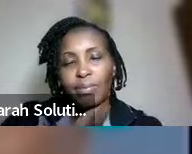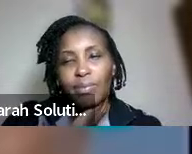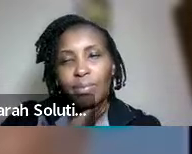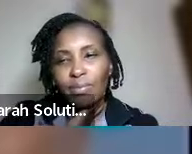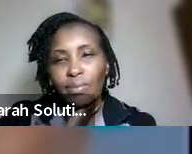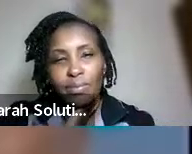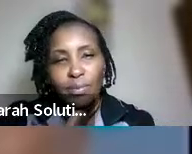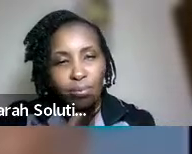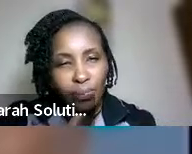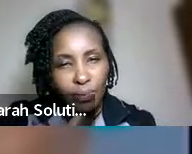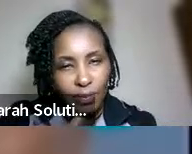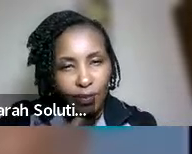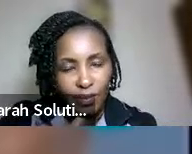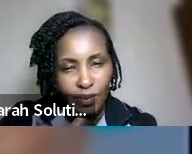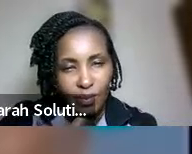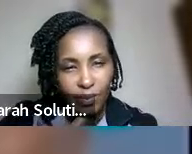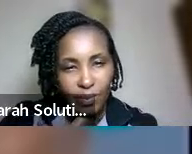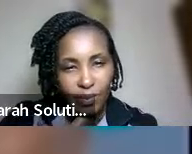you, you know the story of